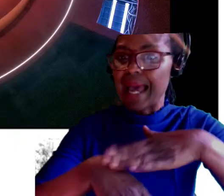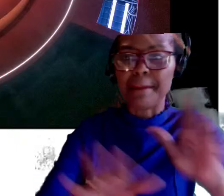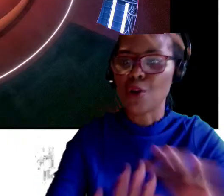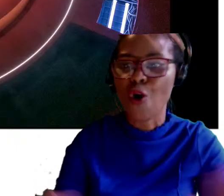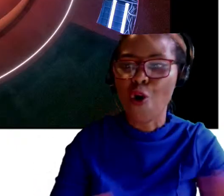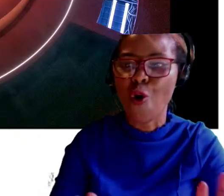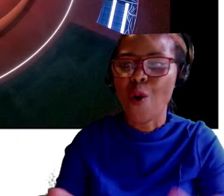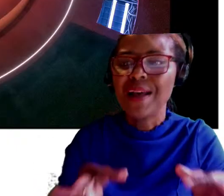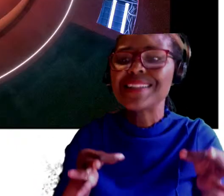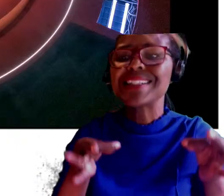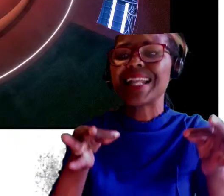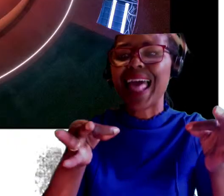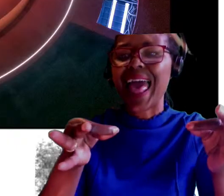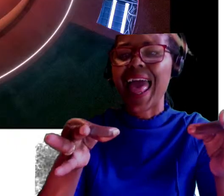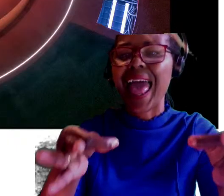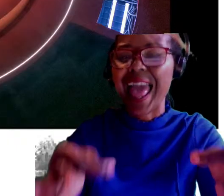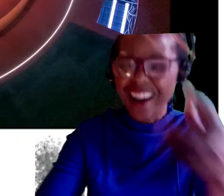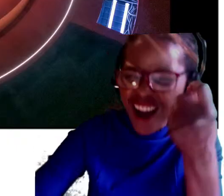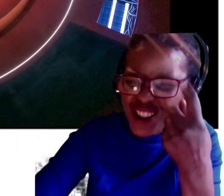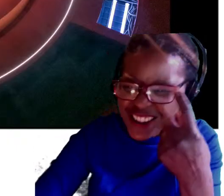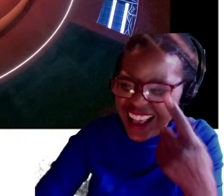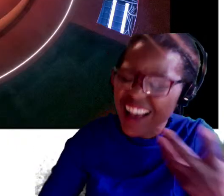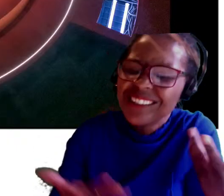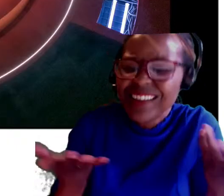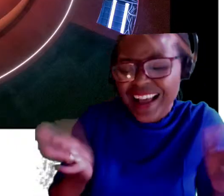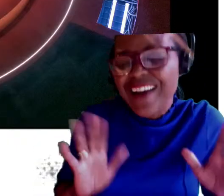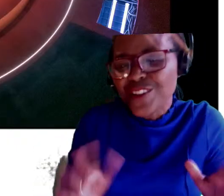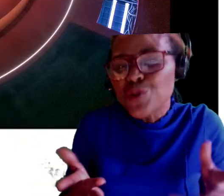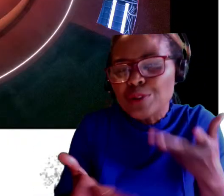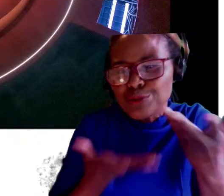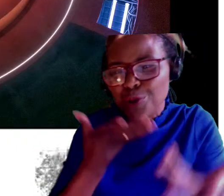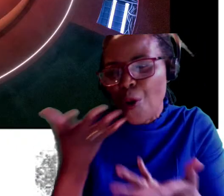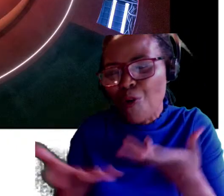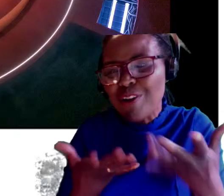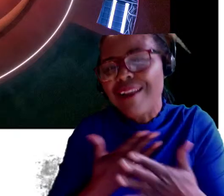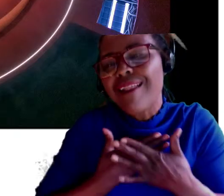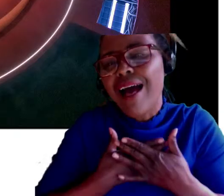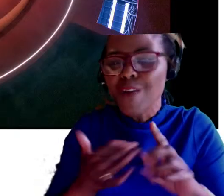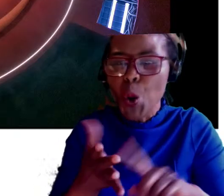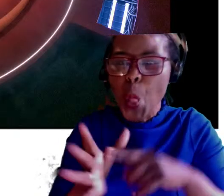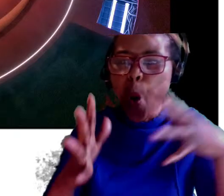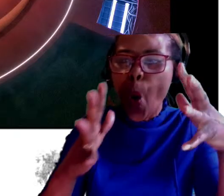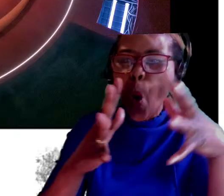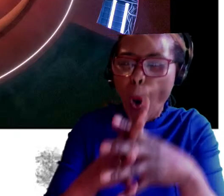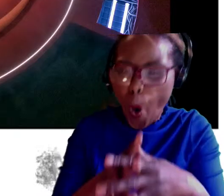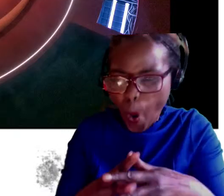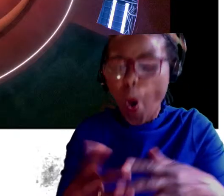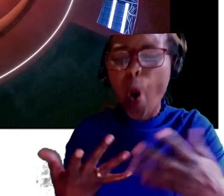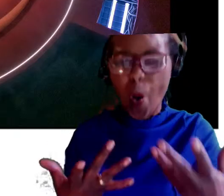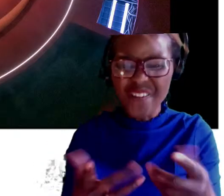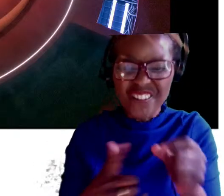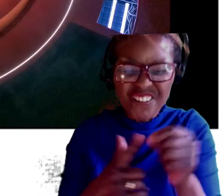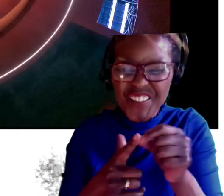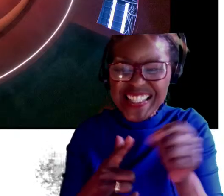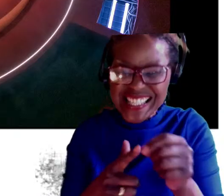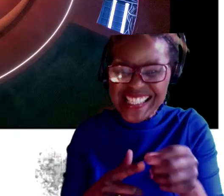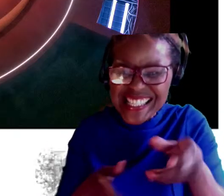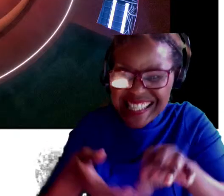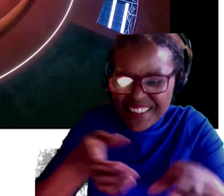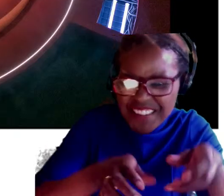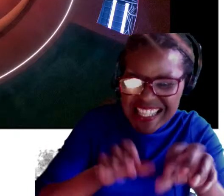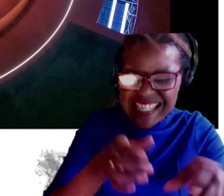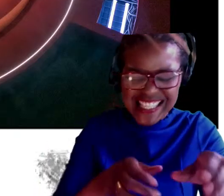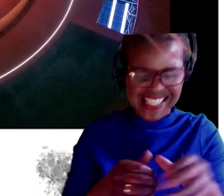Sure, okay, you got me. This story loves the laws of physics, except when it doesn't. But get this, hear